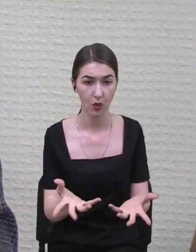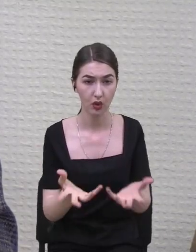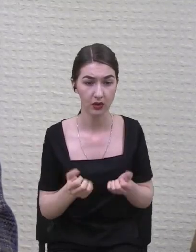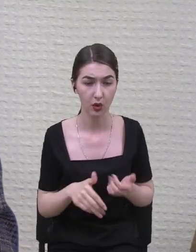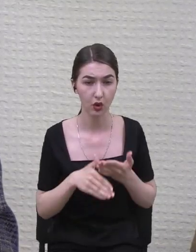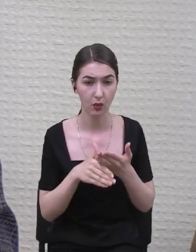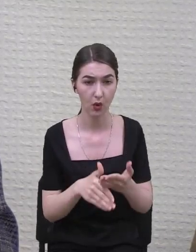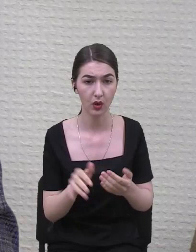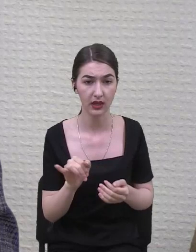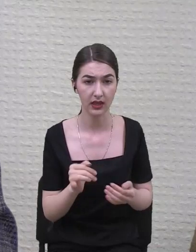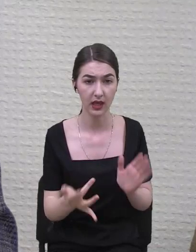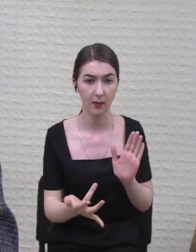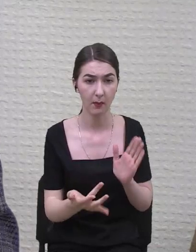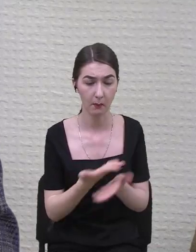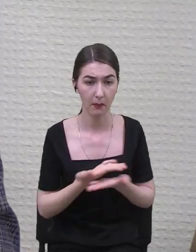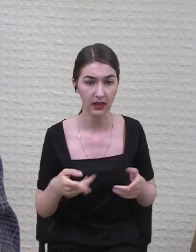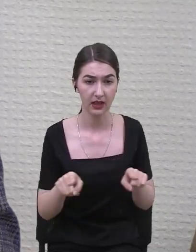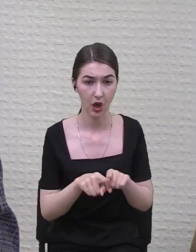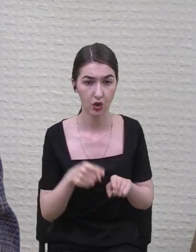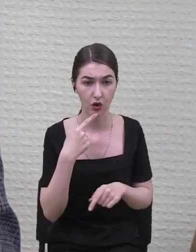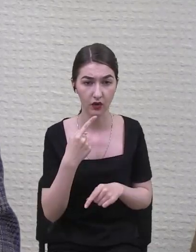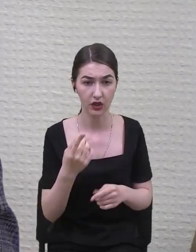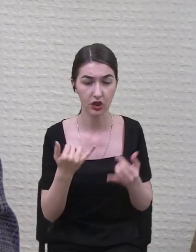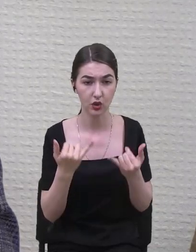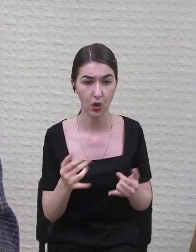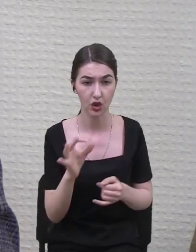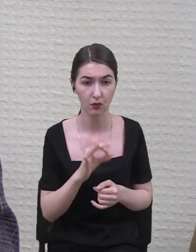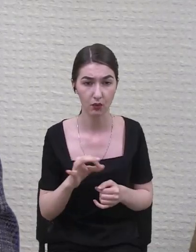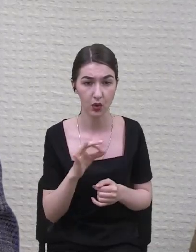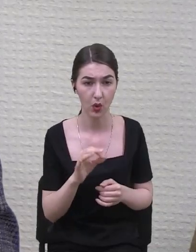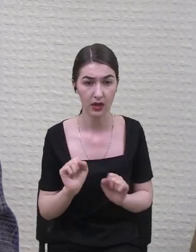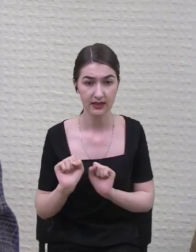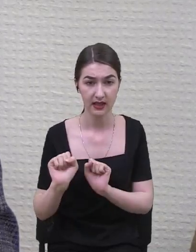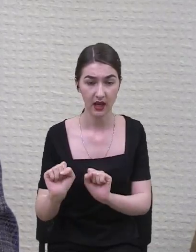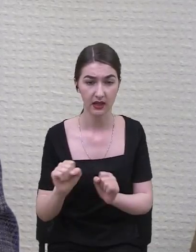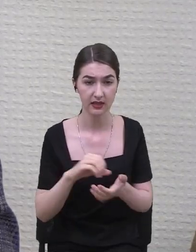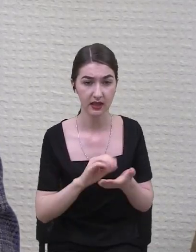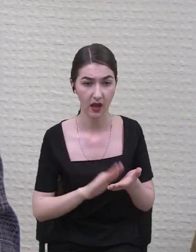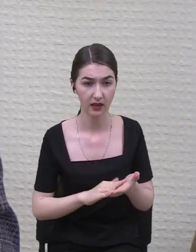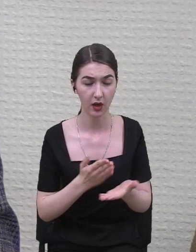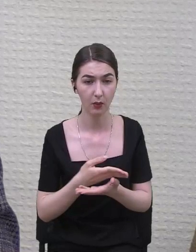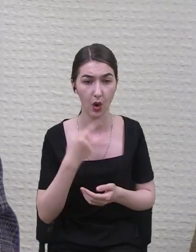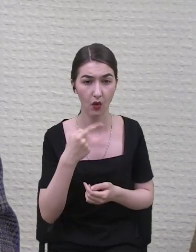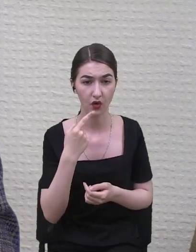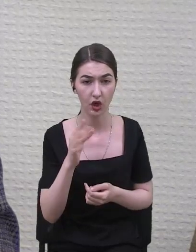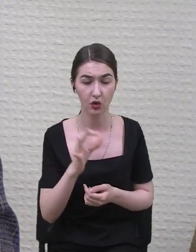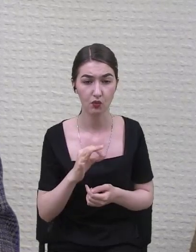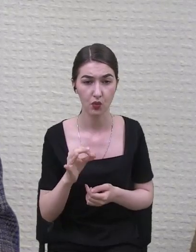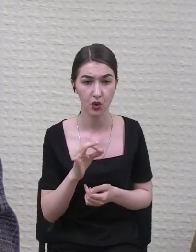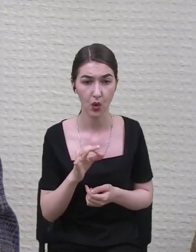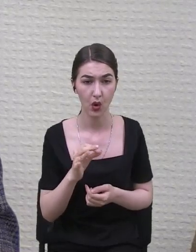we talked a little bit also about the data protection of holding that private information of the victims.